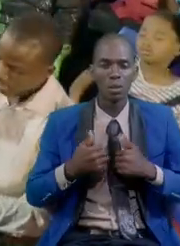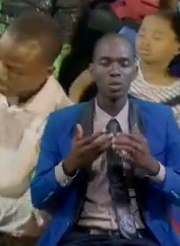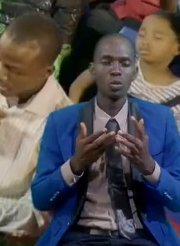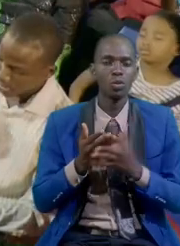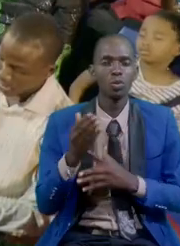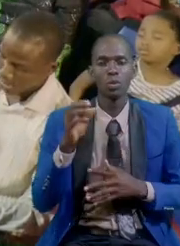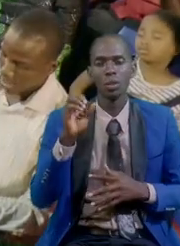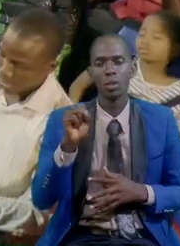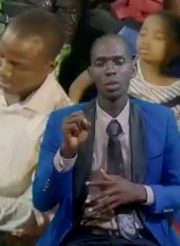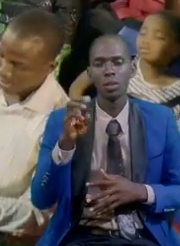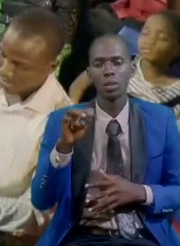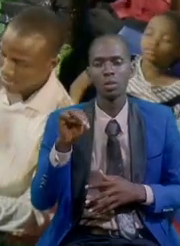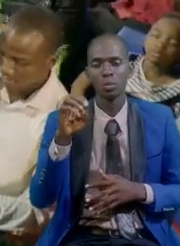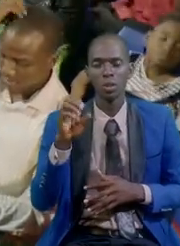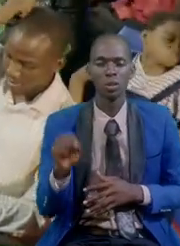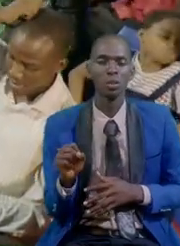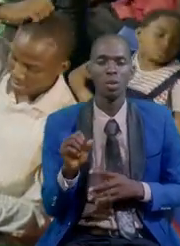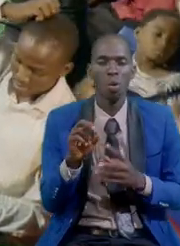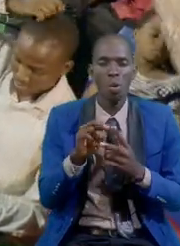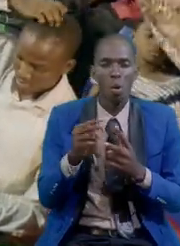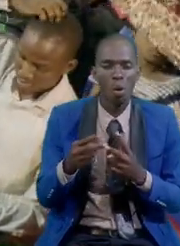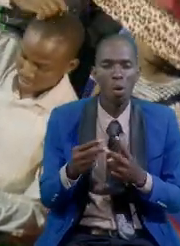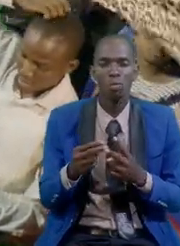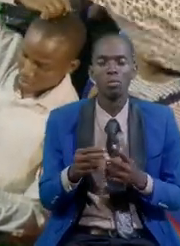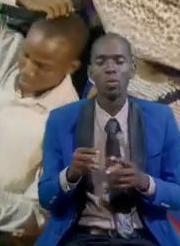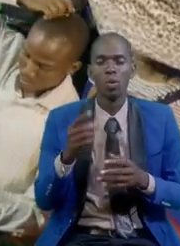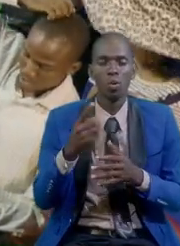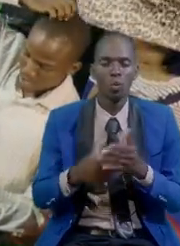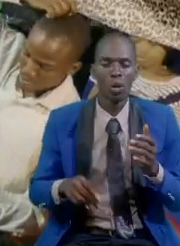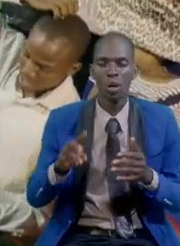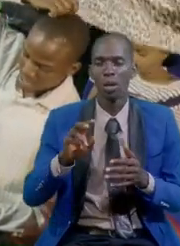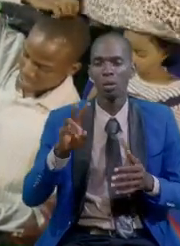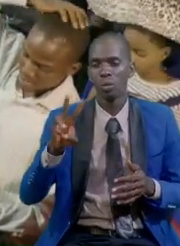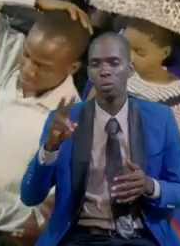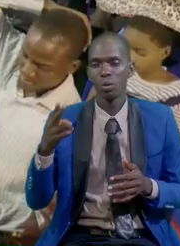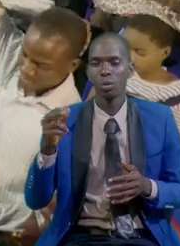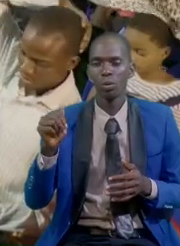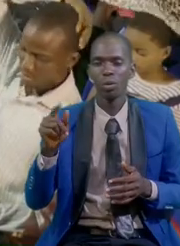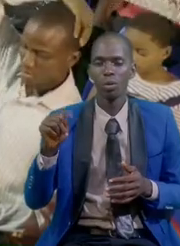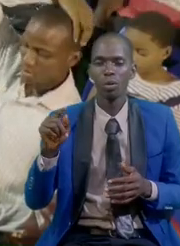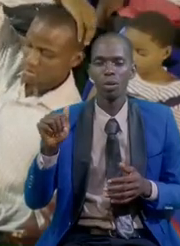SMS or WhatsApp to this number,